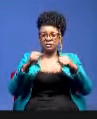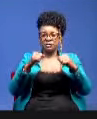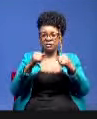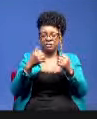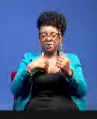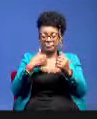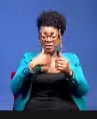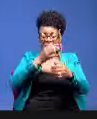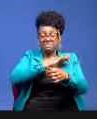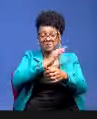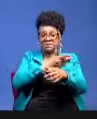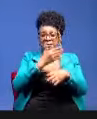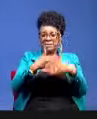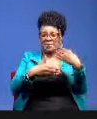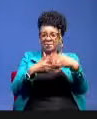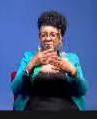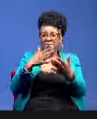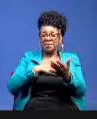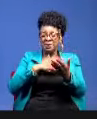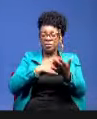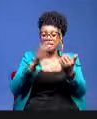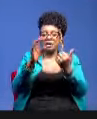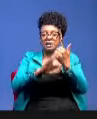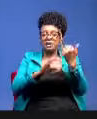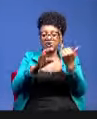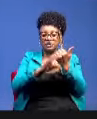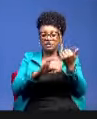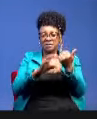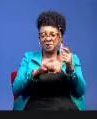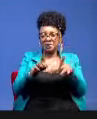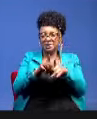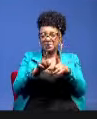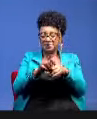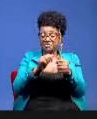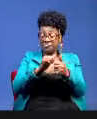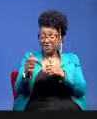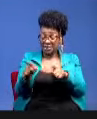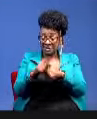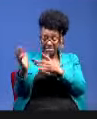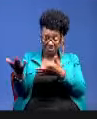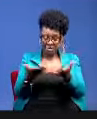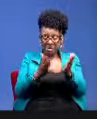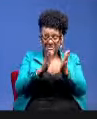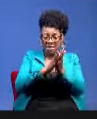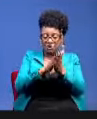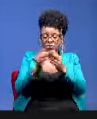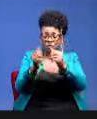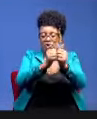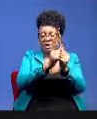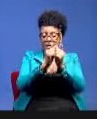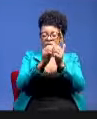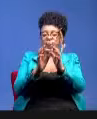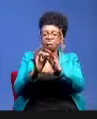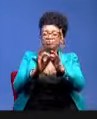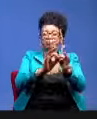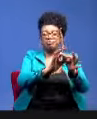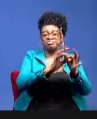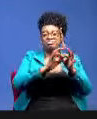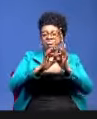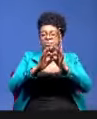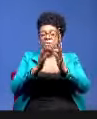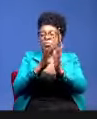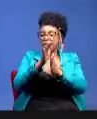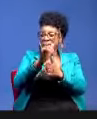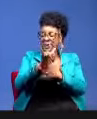build other countries as far as bringing banks together to be able to collaborate and engage. So we've done so